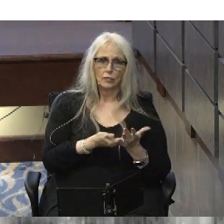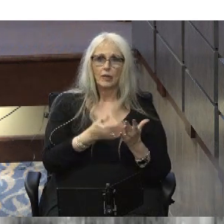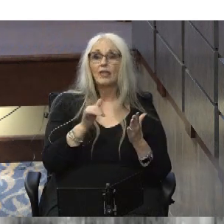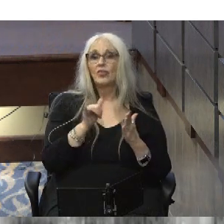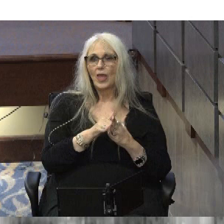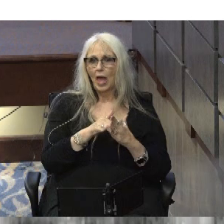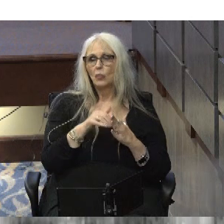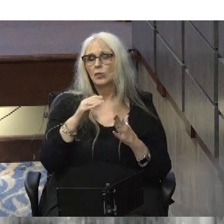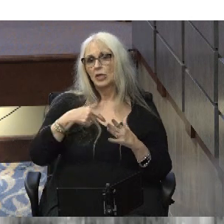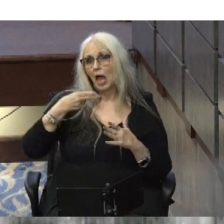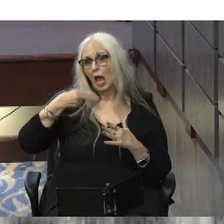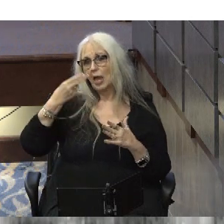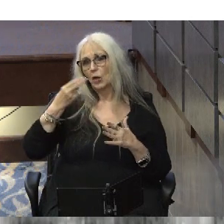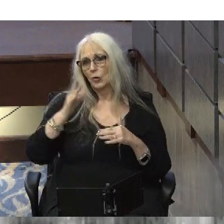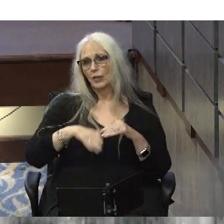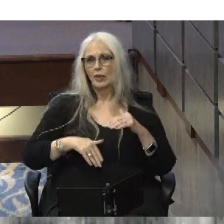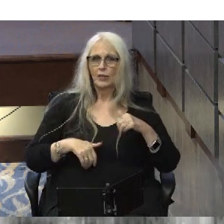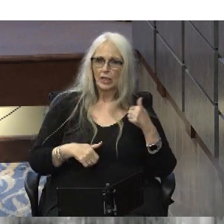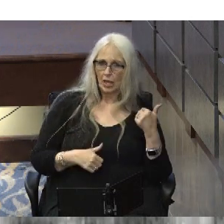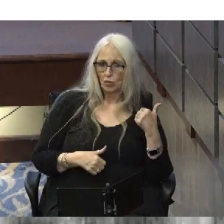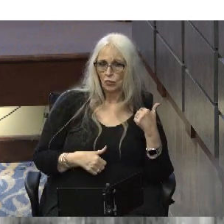was higher than the others.